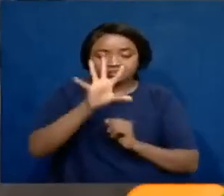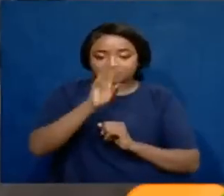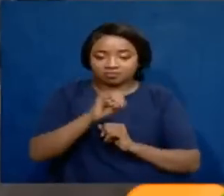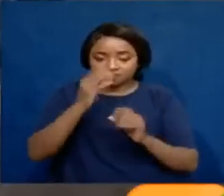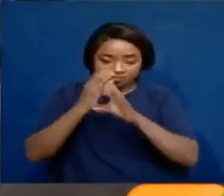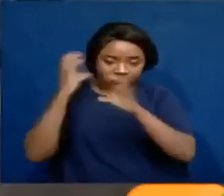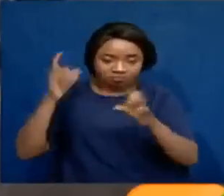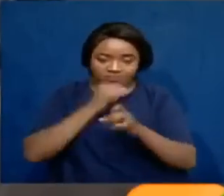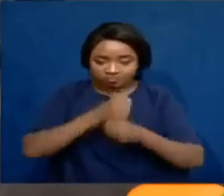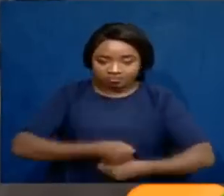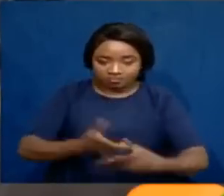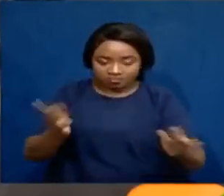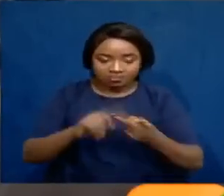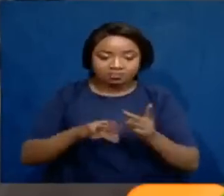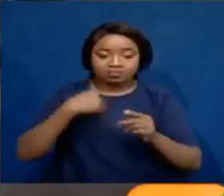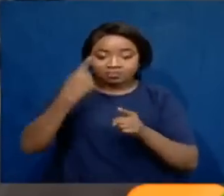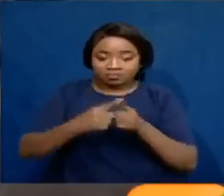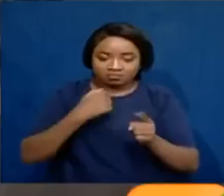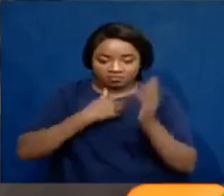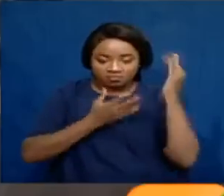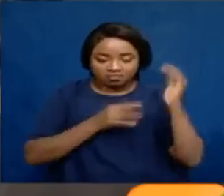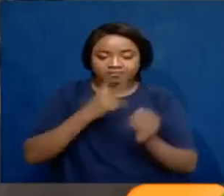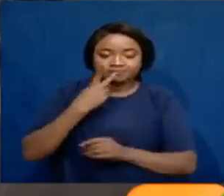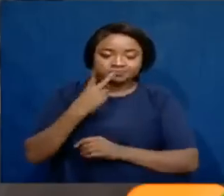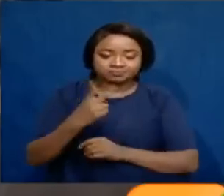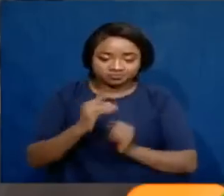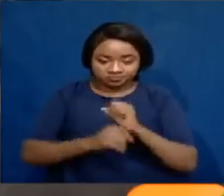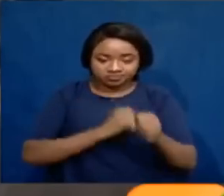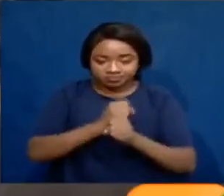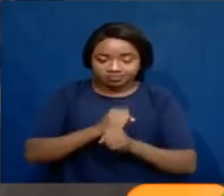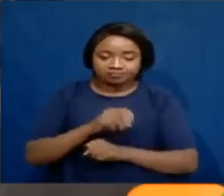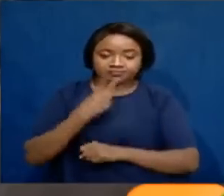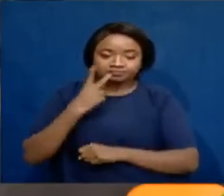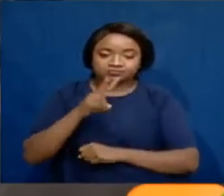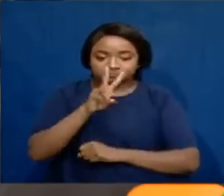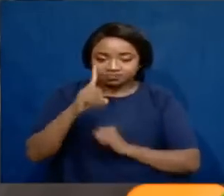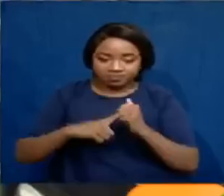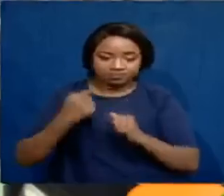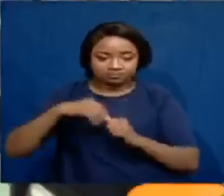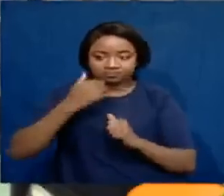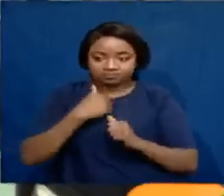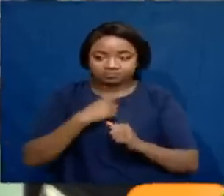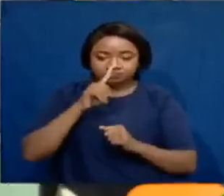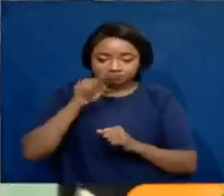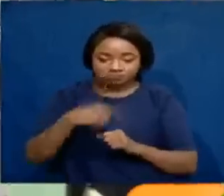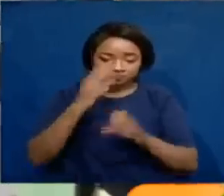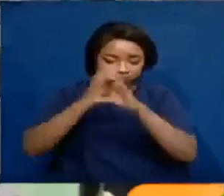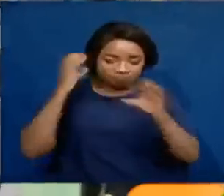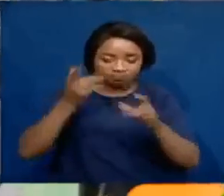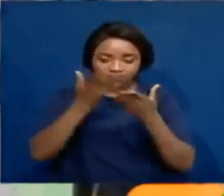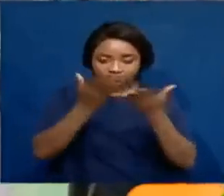another 200 buses on the road. Mm-hmm. And by 2026, our vision is to have 1,000 buses on the road. Mm-hmm. Trying to be able